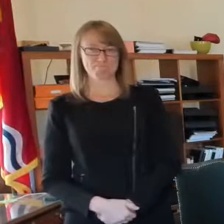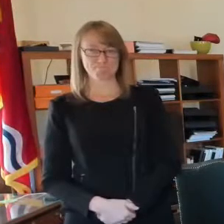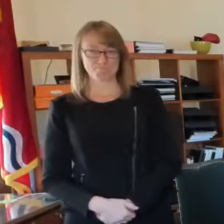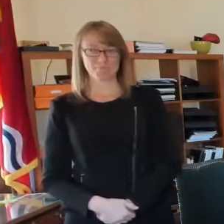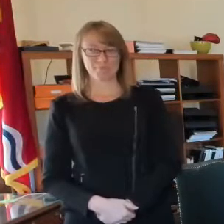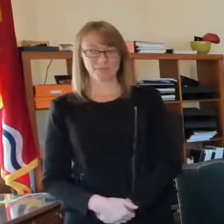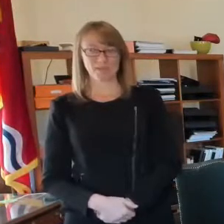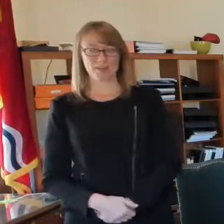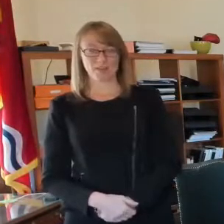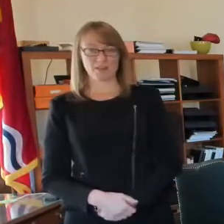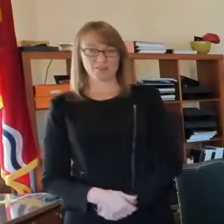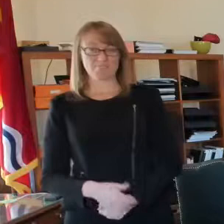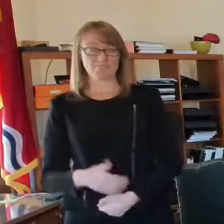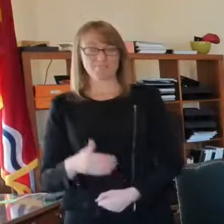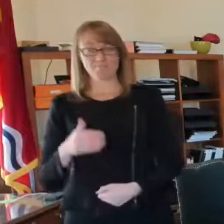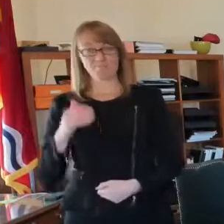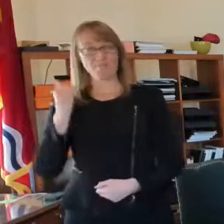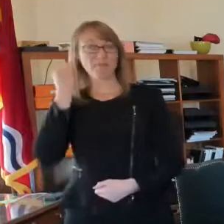additional